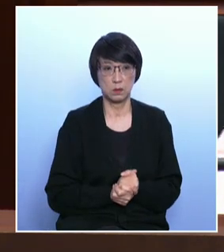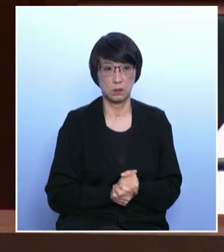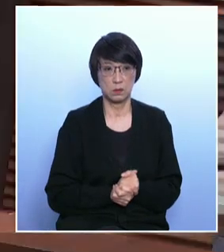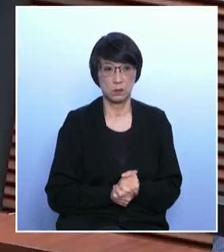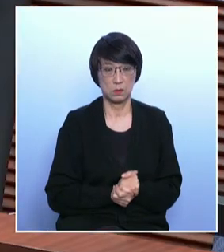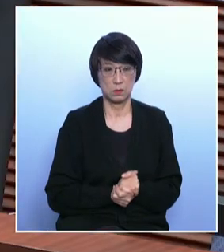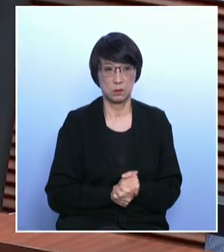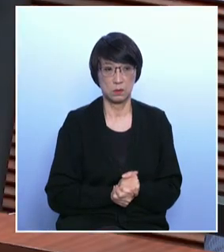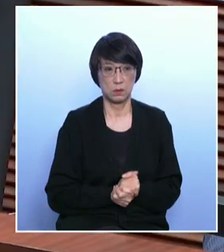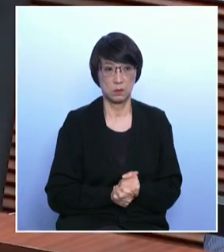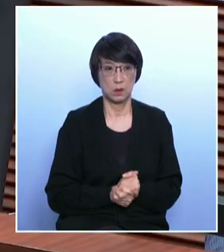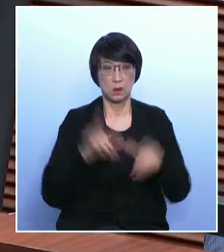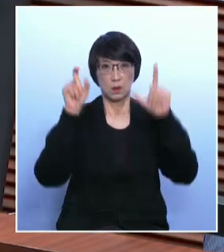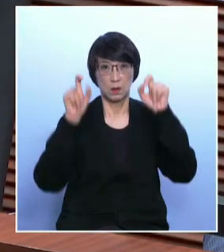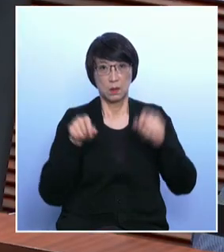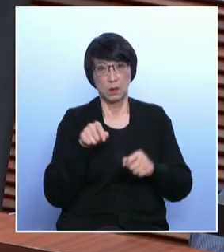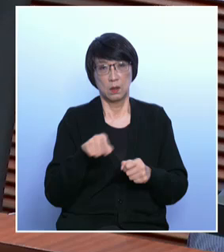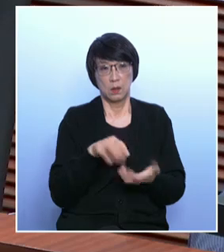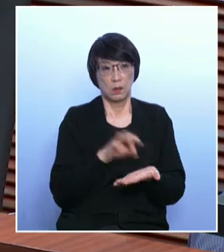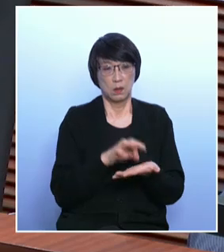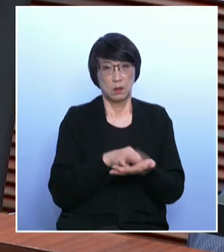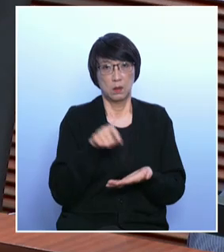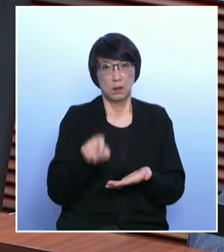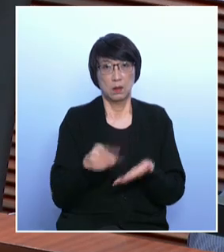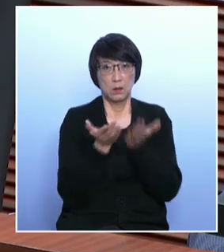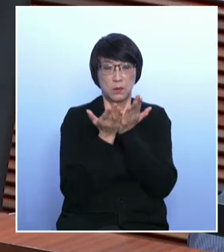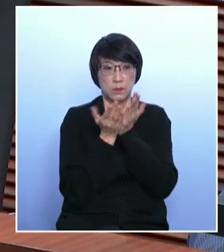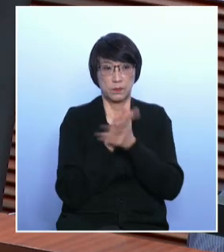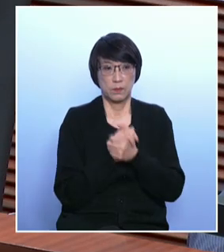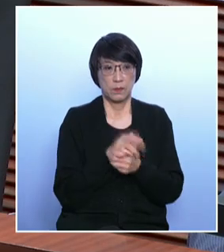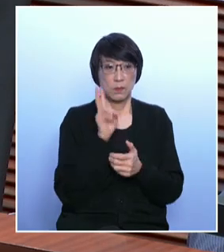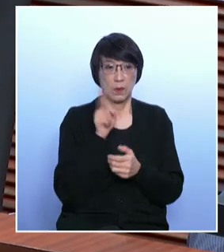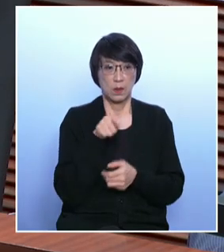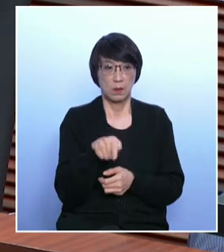they have practice with a piece of pork, for example.